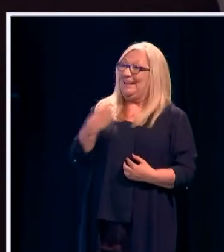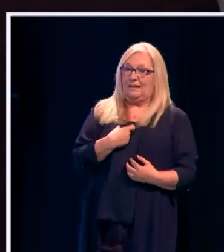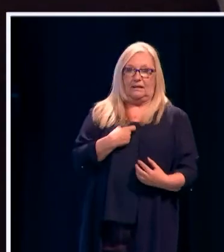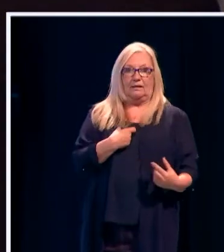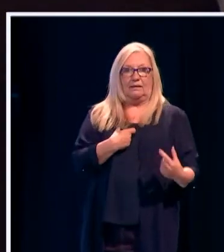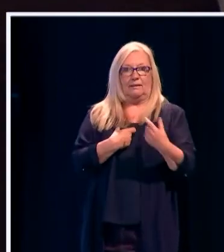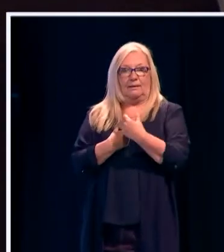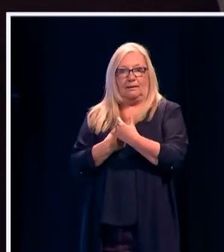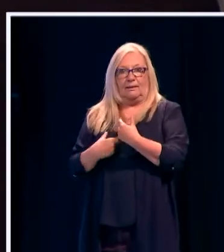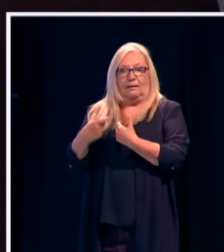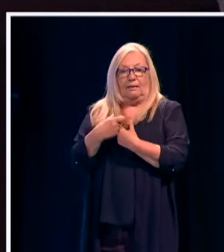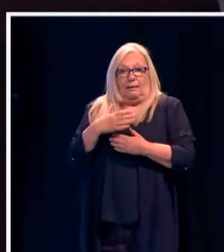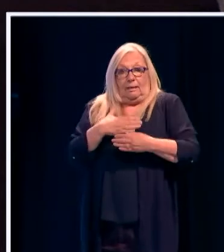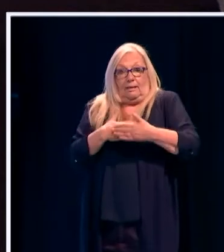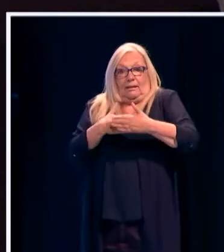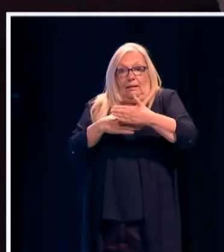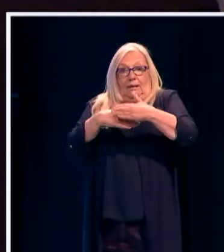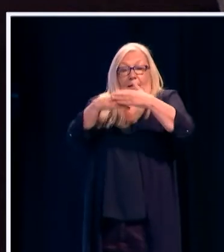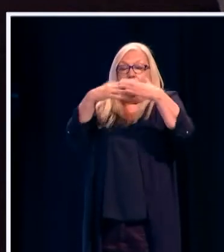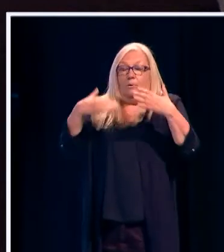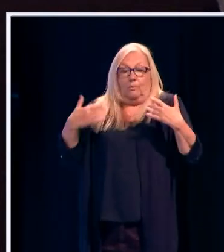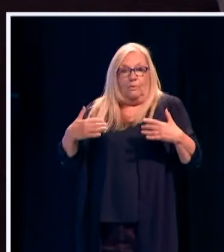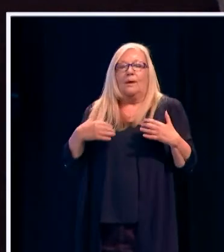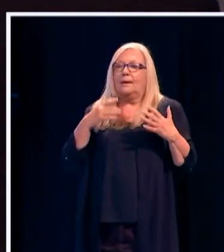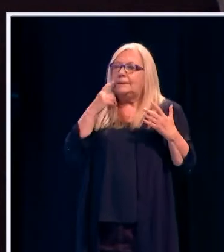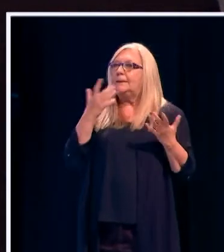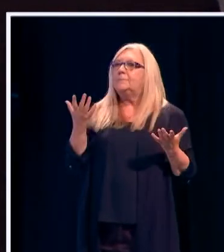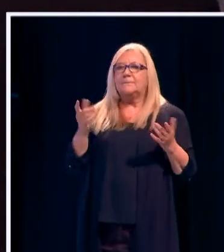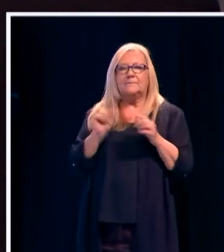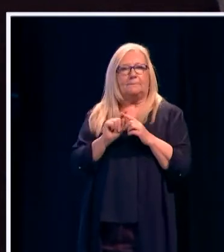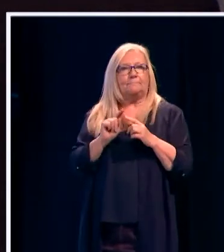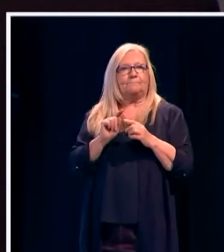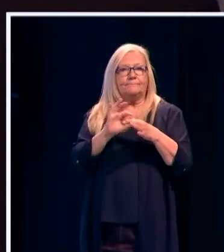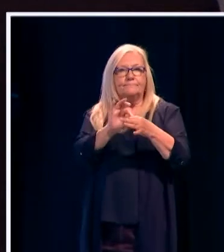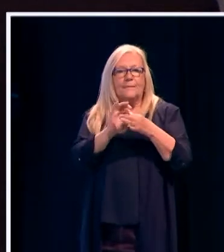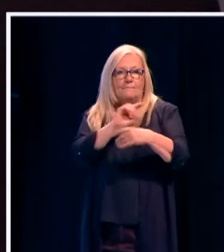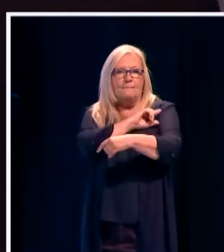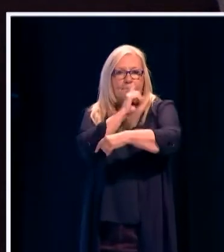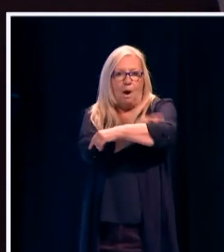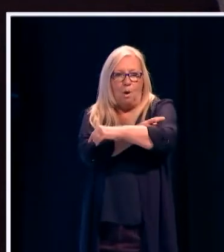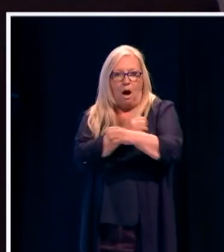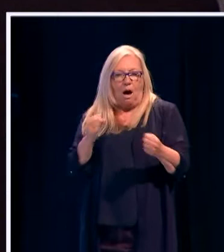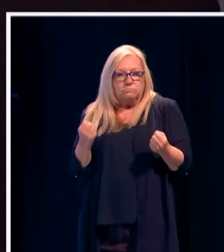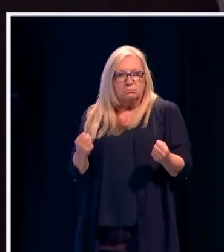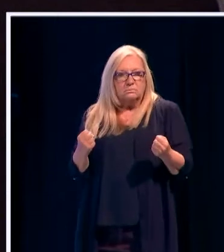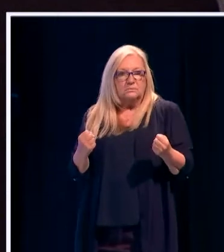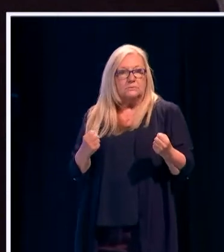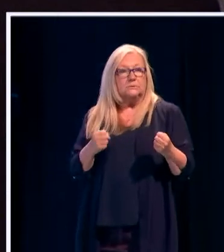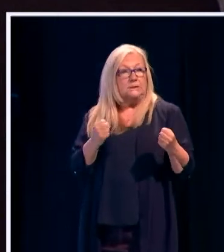would say it's a power dynamics. It's a power relation. So as soon as you are in